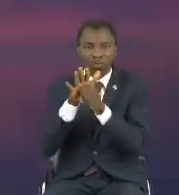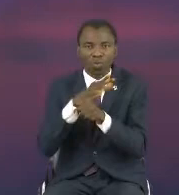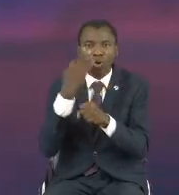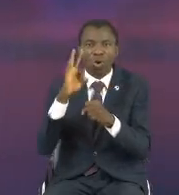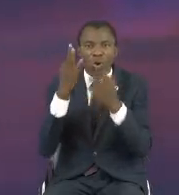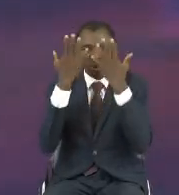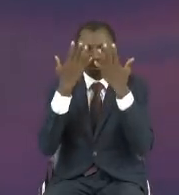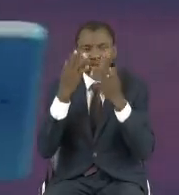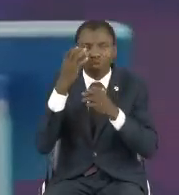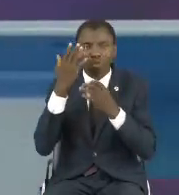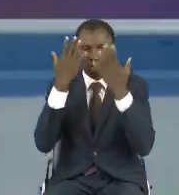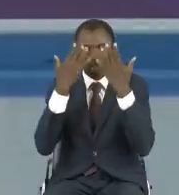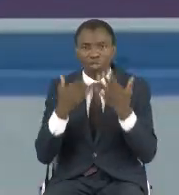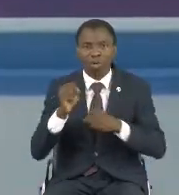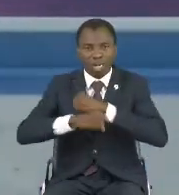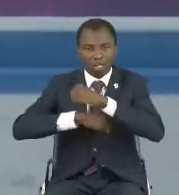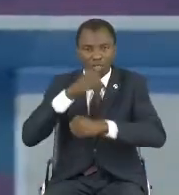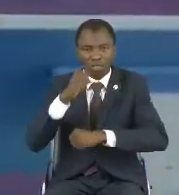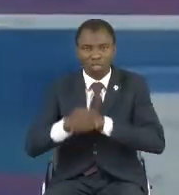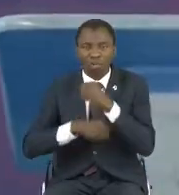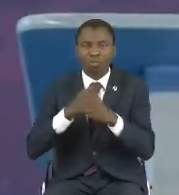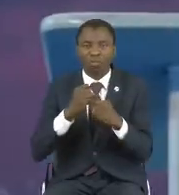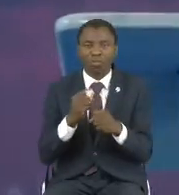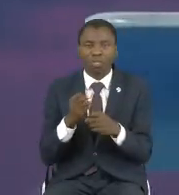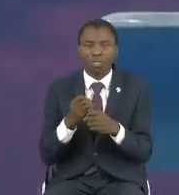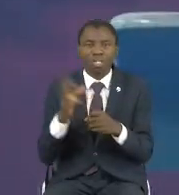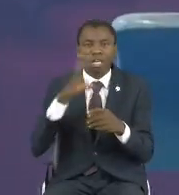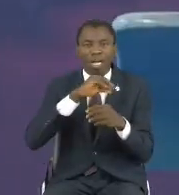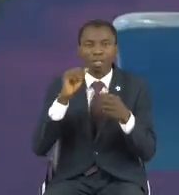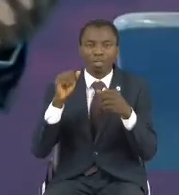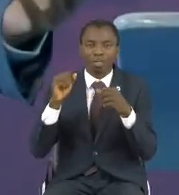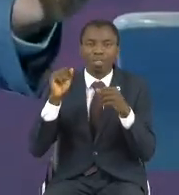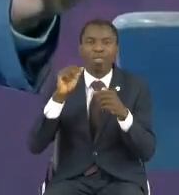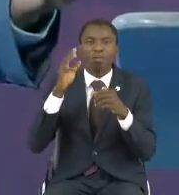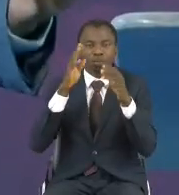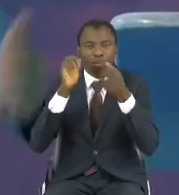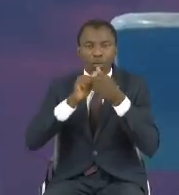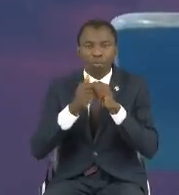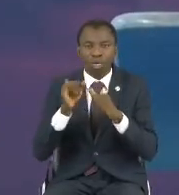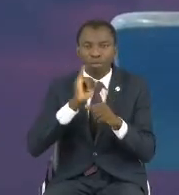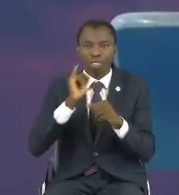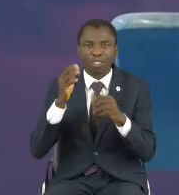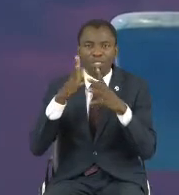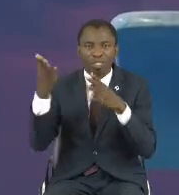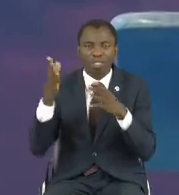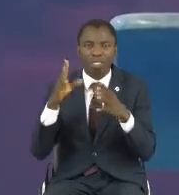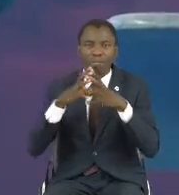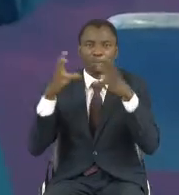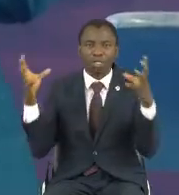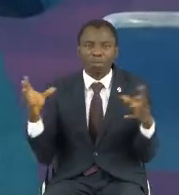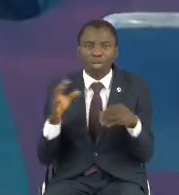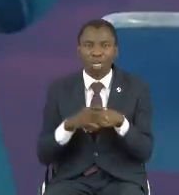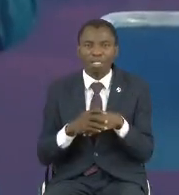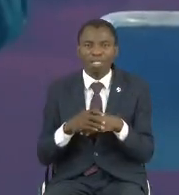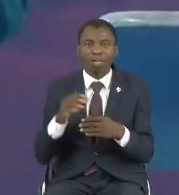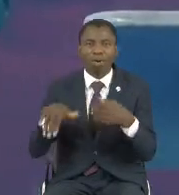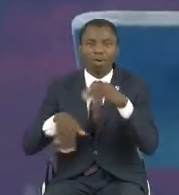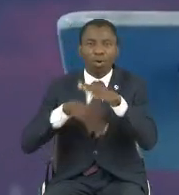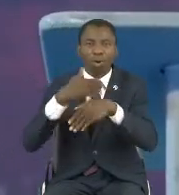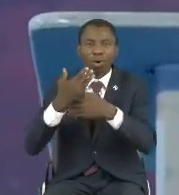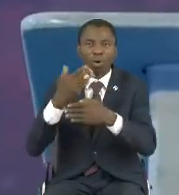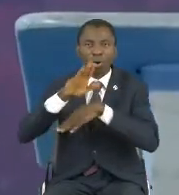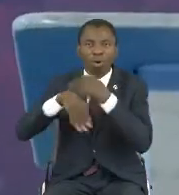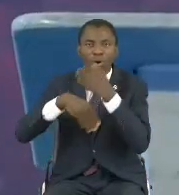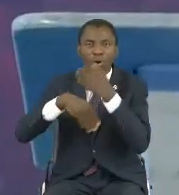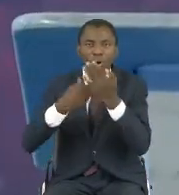of tragedy. And the mental problems and depression, they are multiplying all over the earth. It's the plague